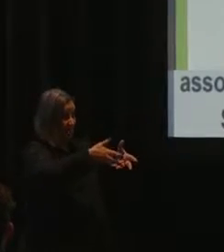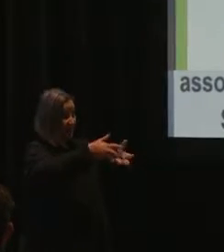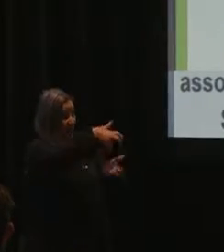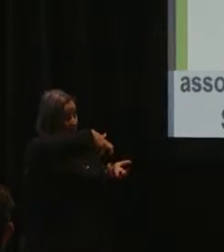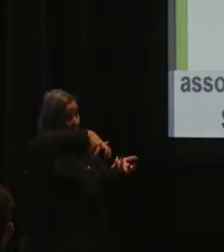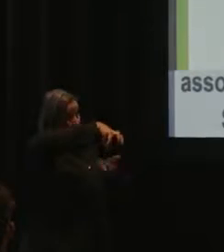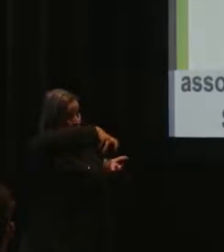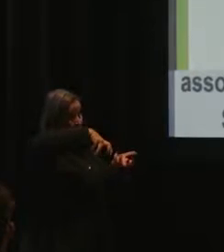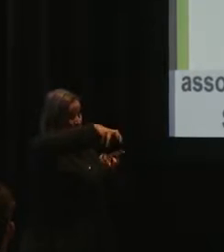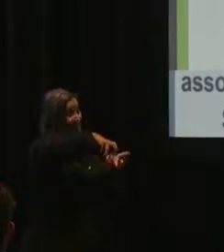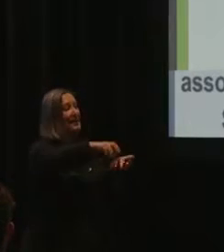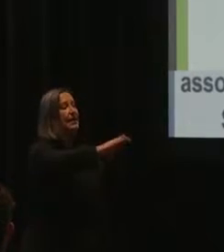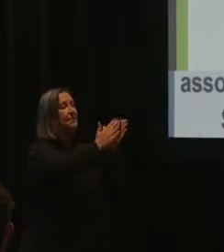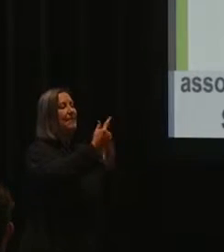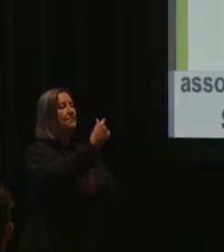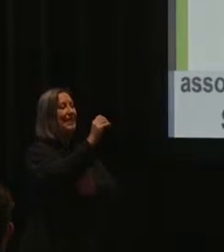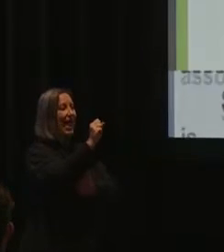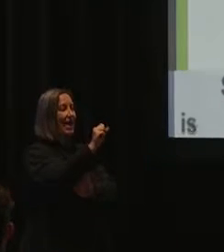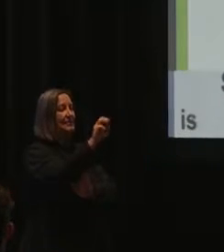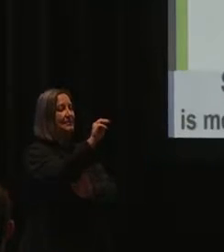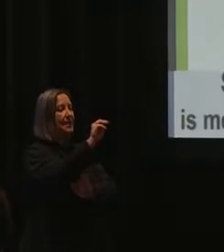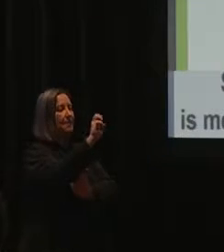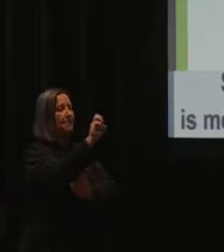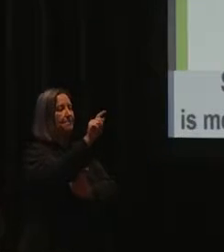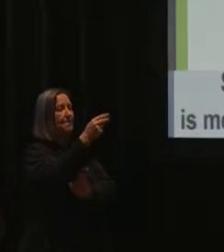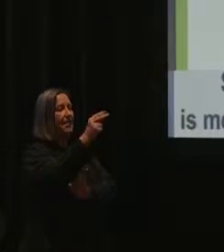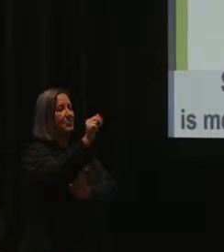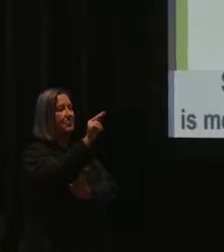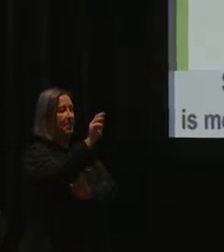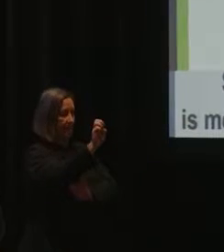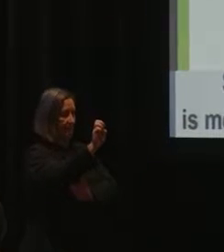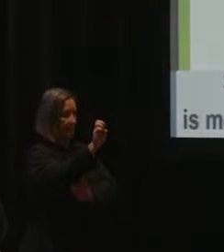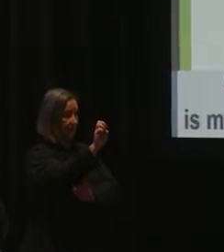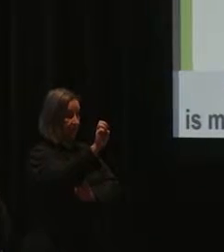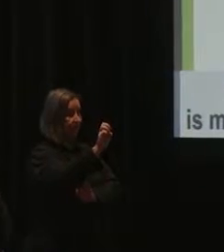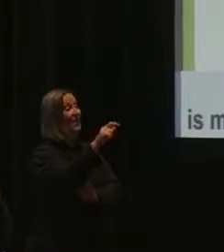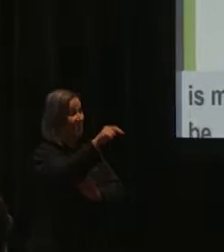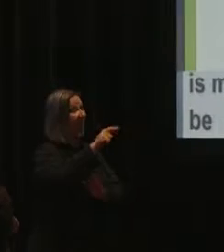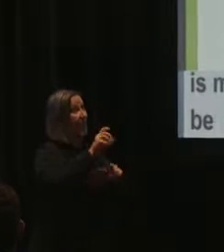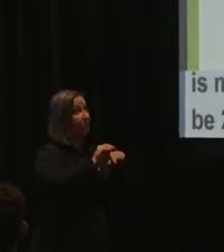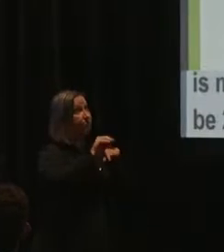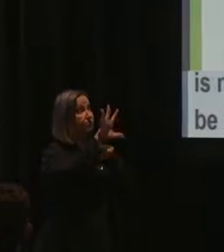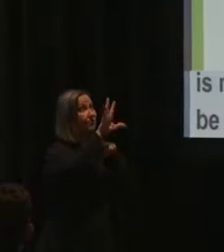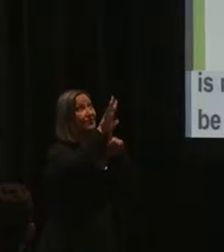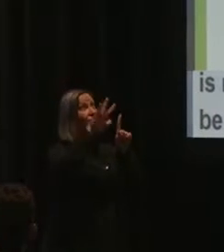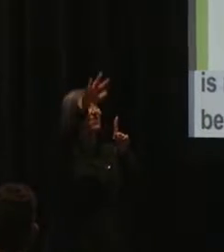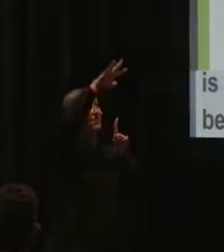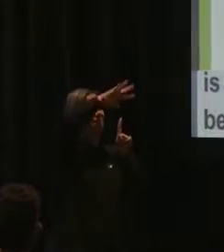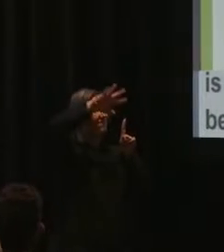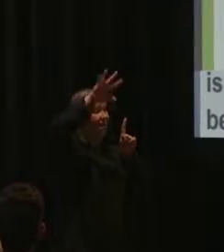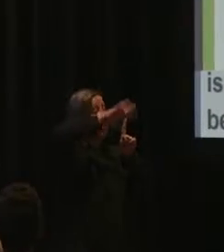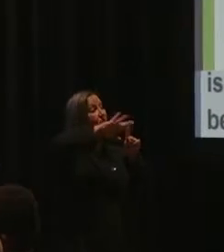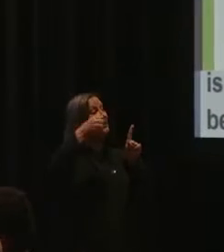is methane. Methane gas is a greenhouse gas that is known to be 21 times more harmful